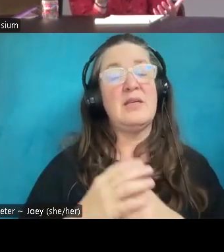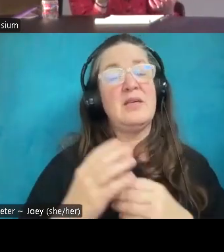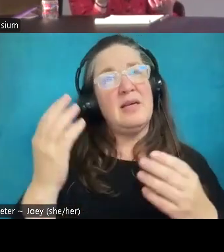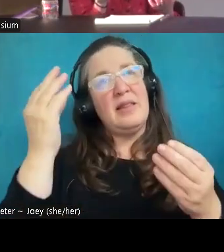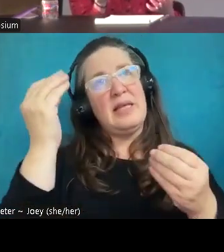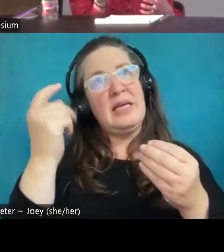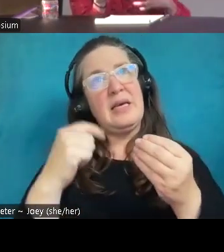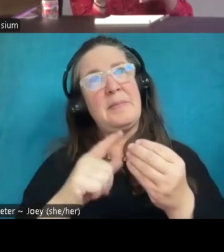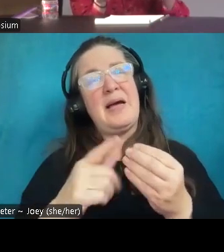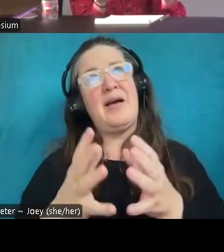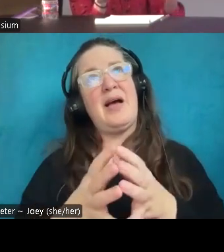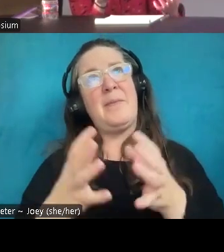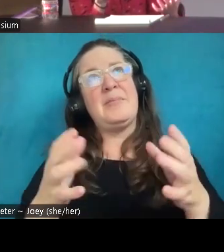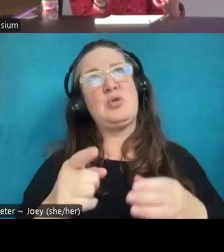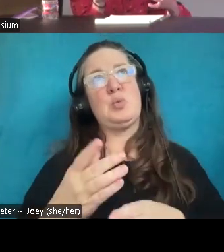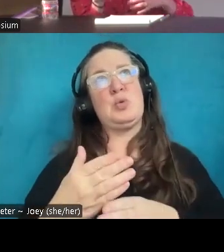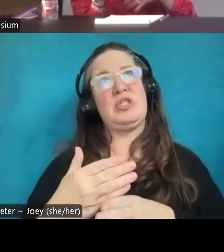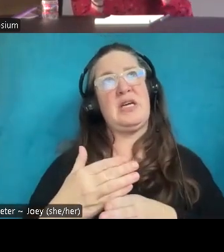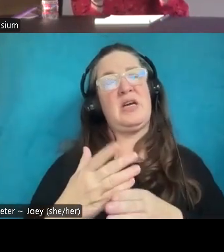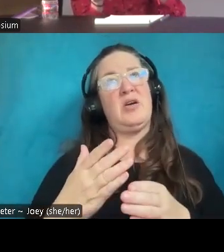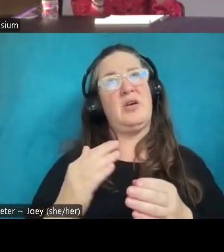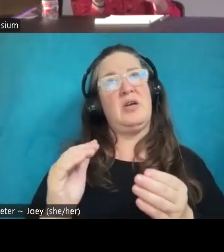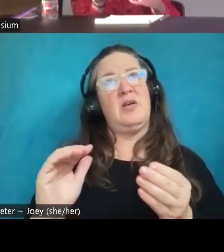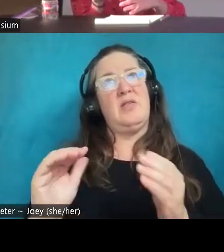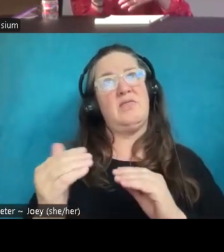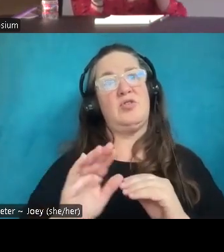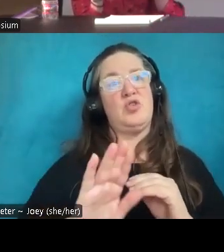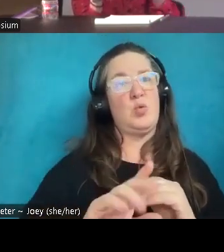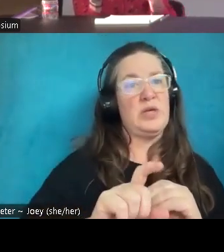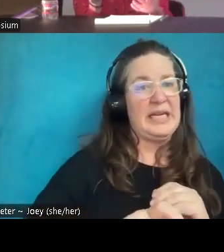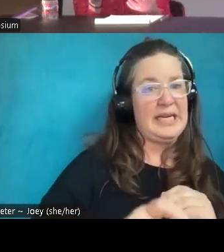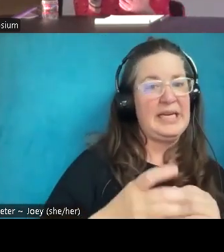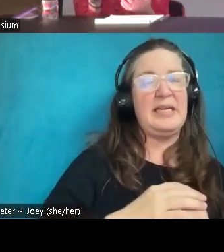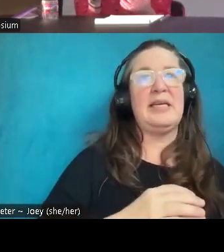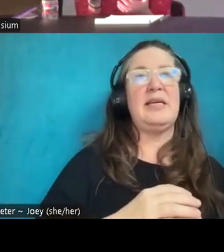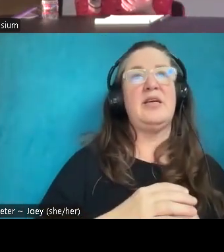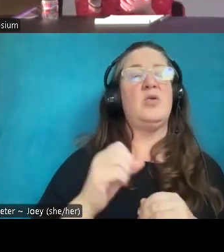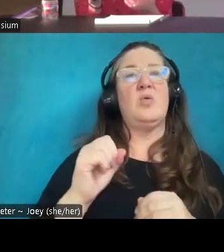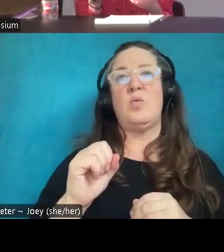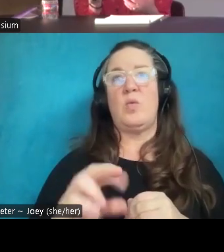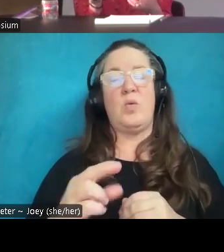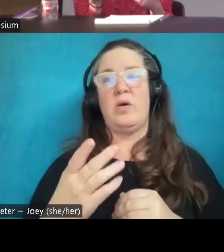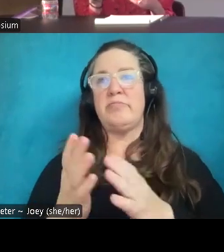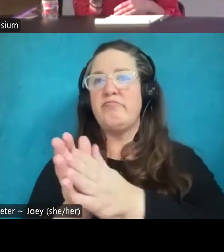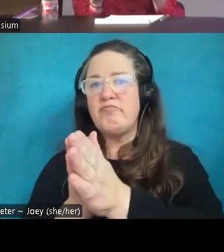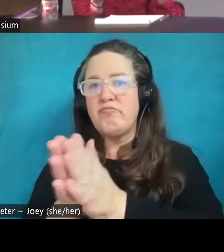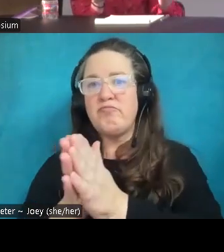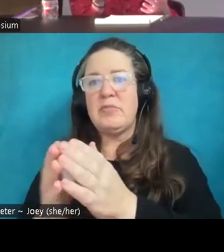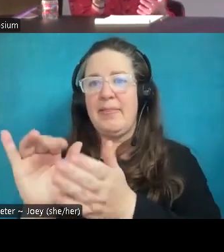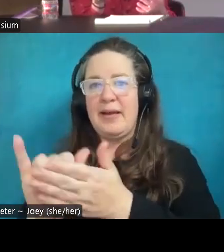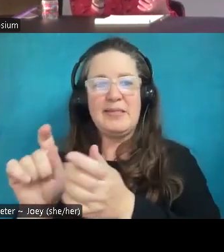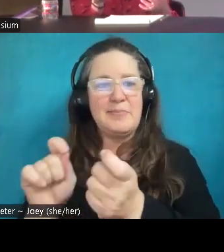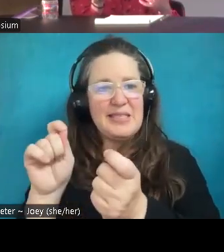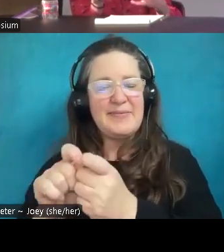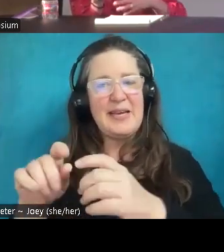share at first about your needs versus just getting interested in whatever this valued activity is, for example, and then building